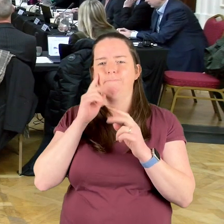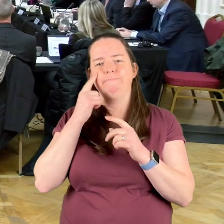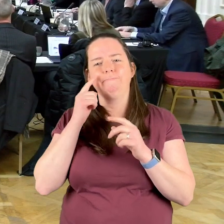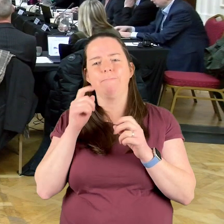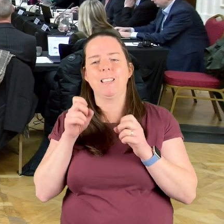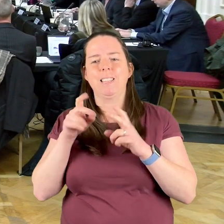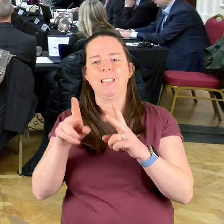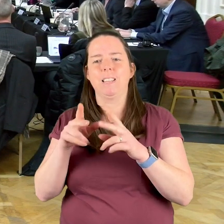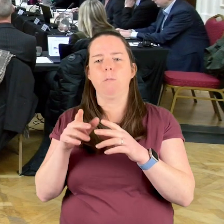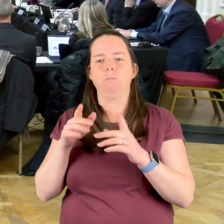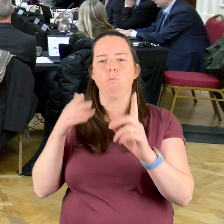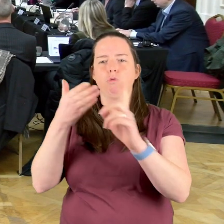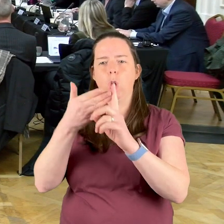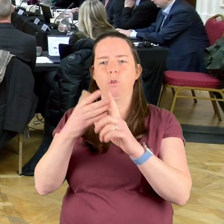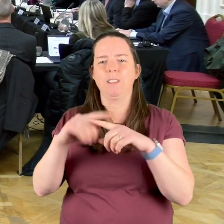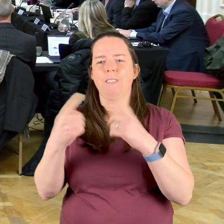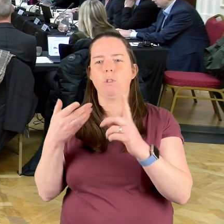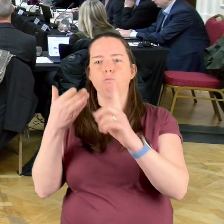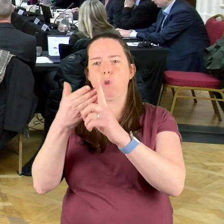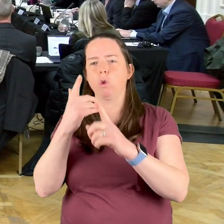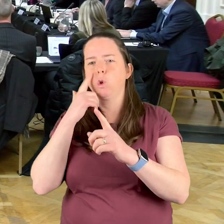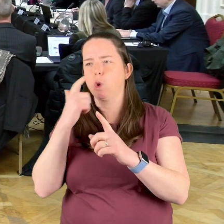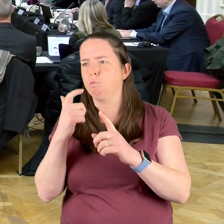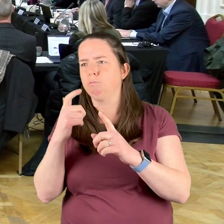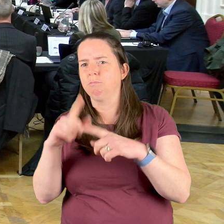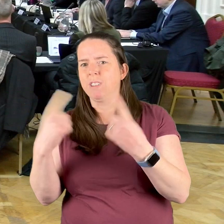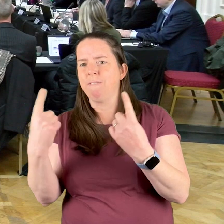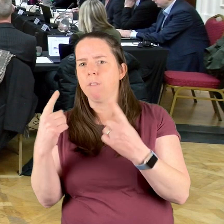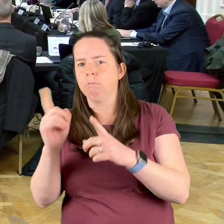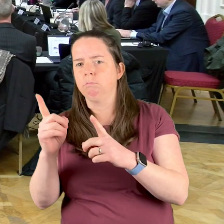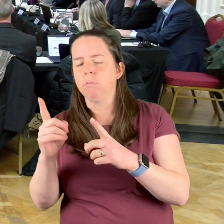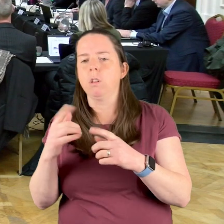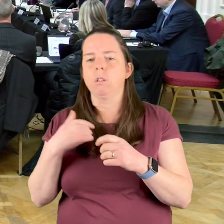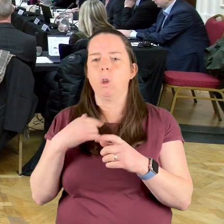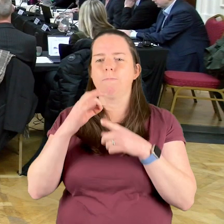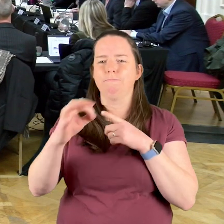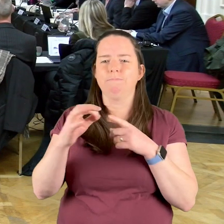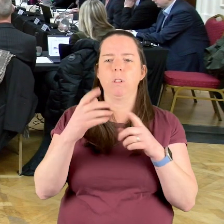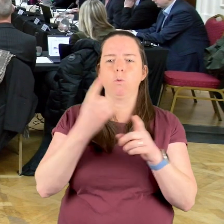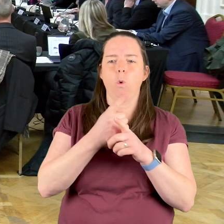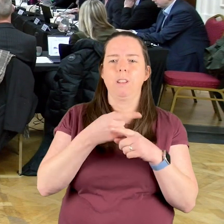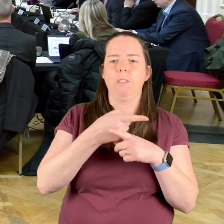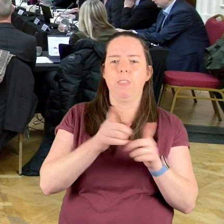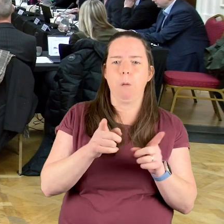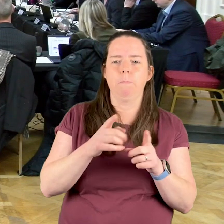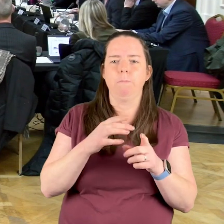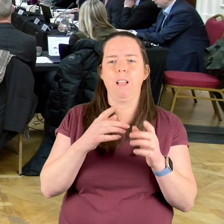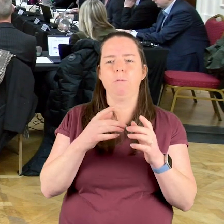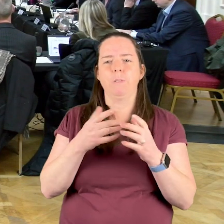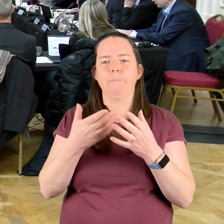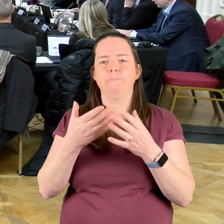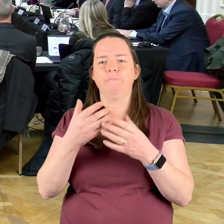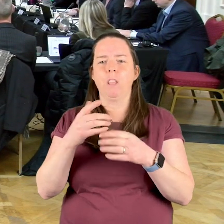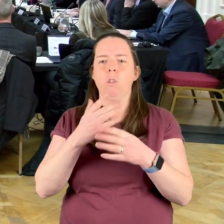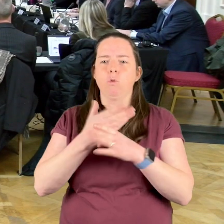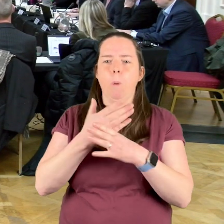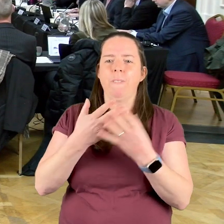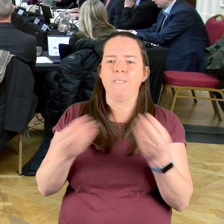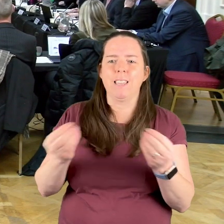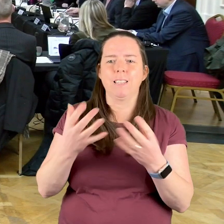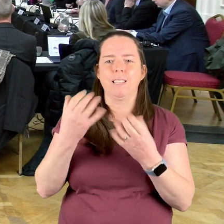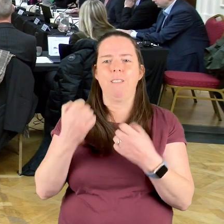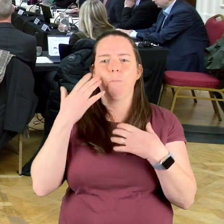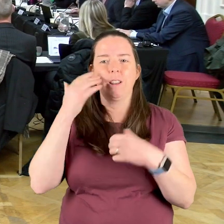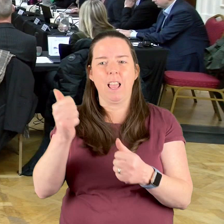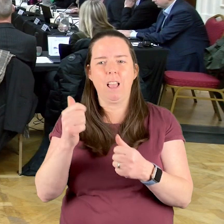system approach and a different approach, could we make a difference? So I was particularly talking to them about the vacancies in mental health and whether they were some of those that we